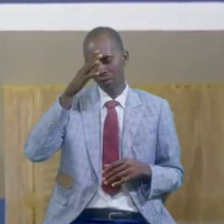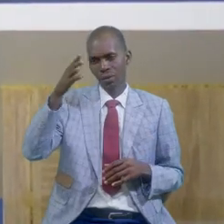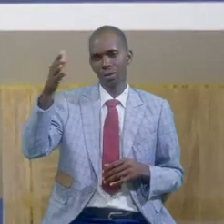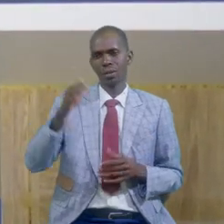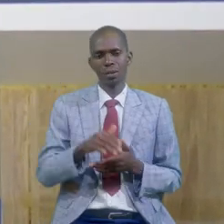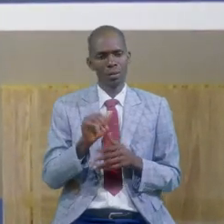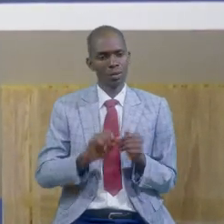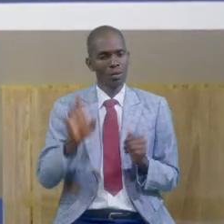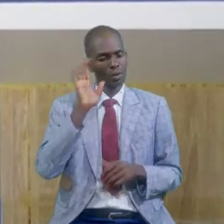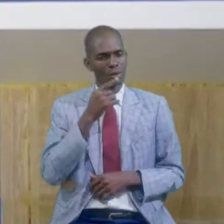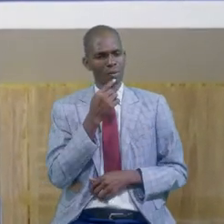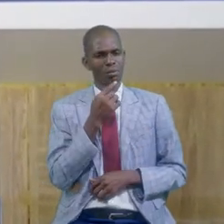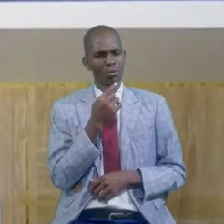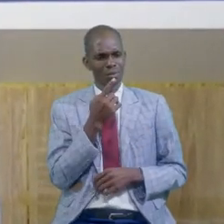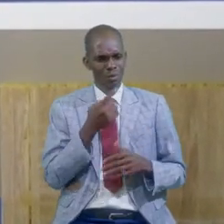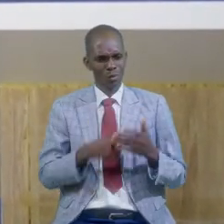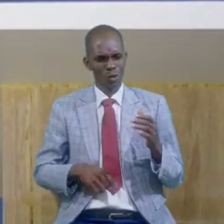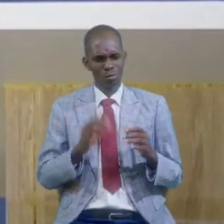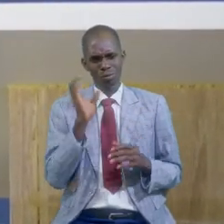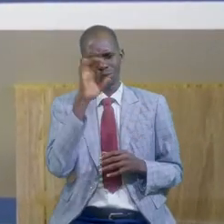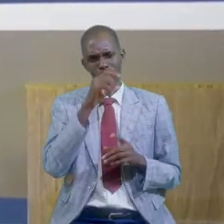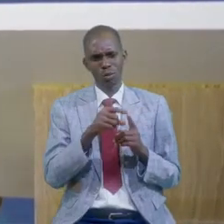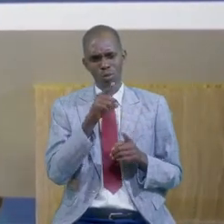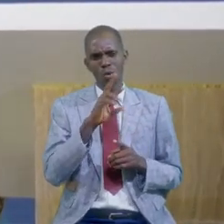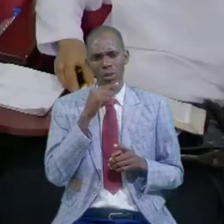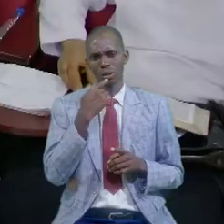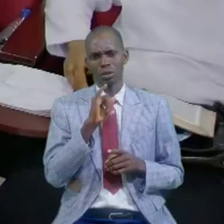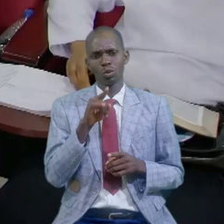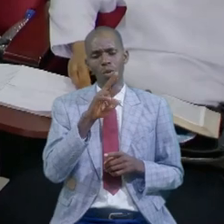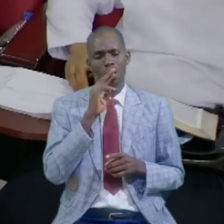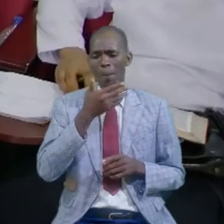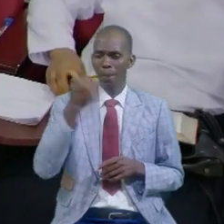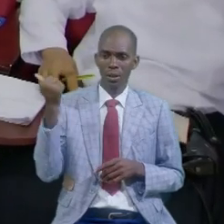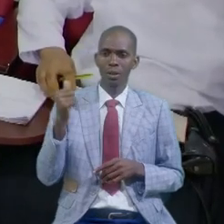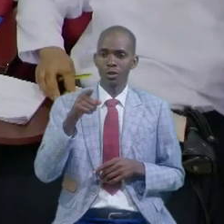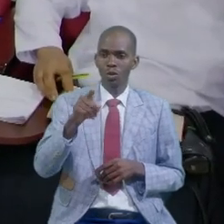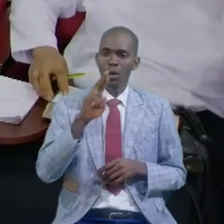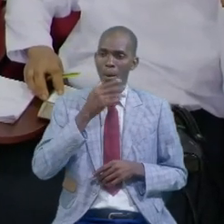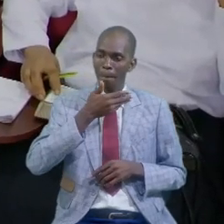say, what are you talking about? You are better. You are better.